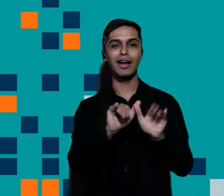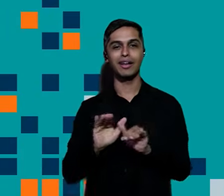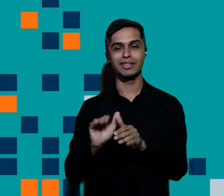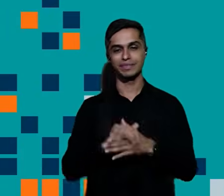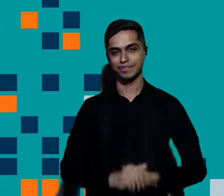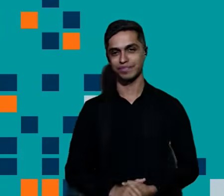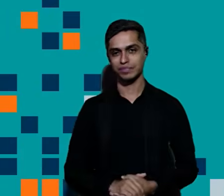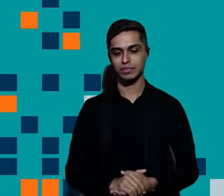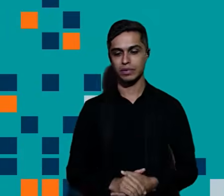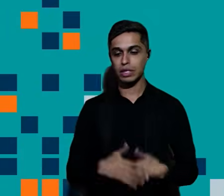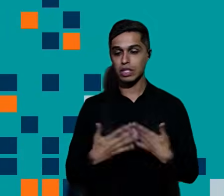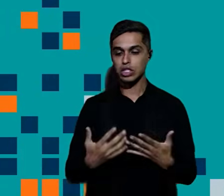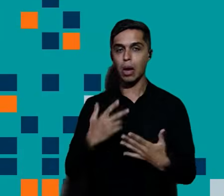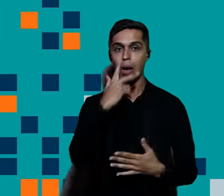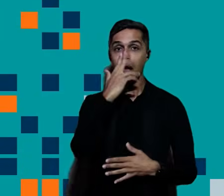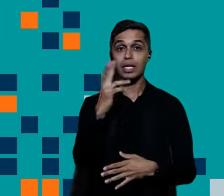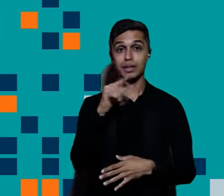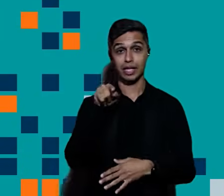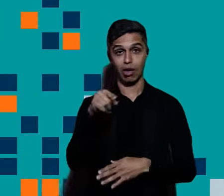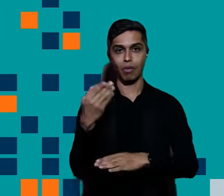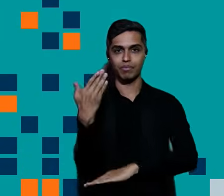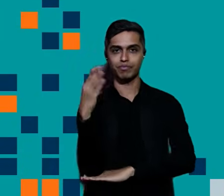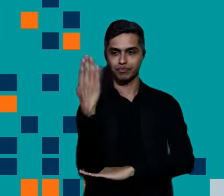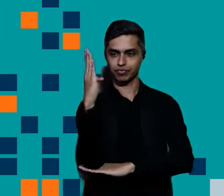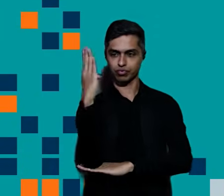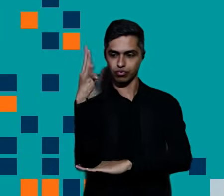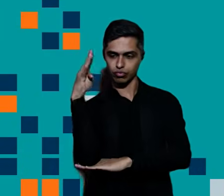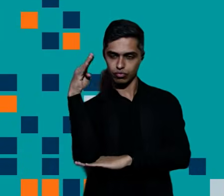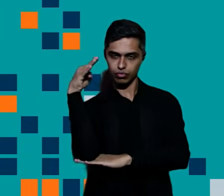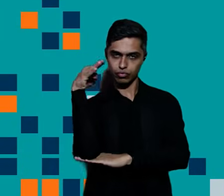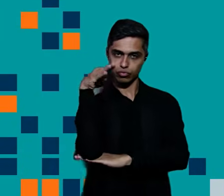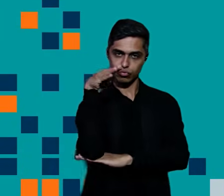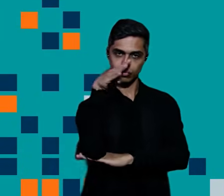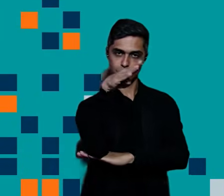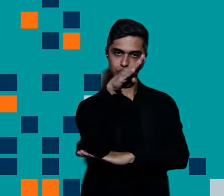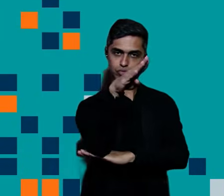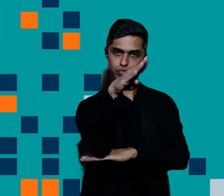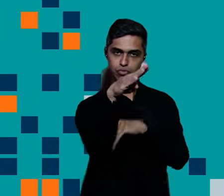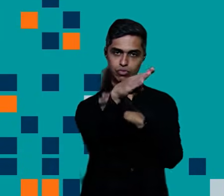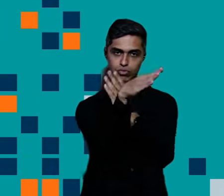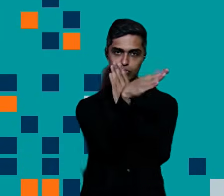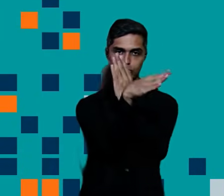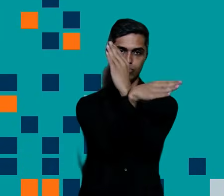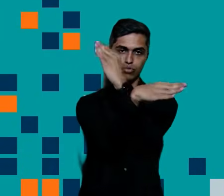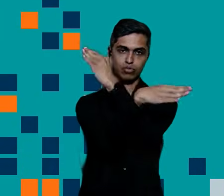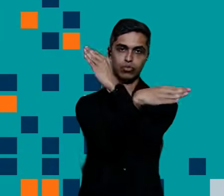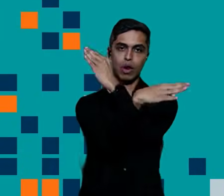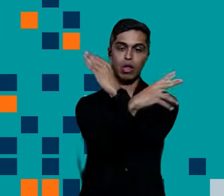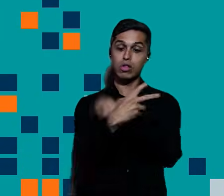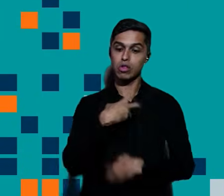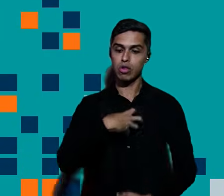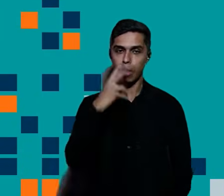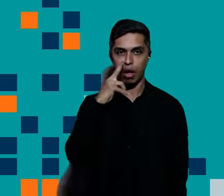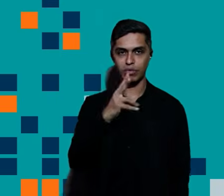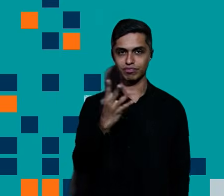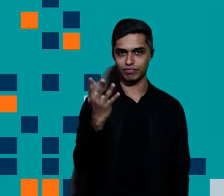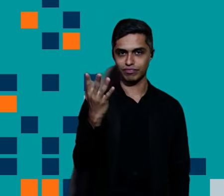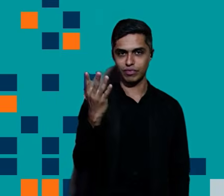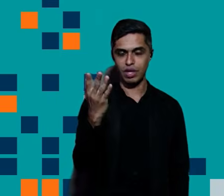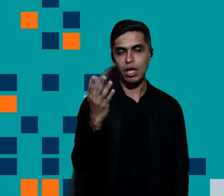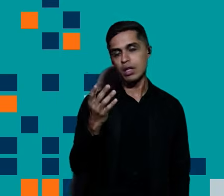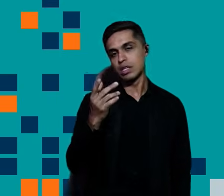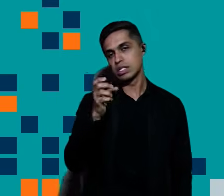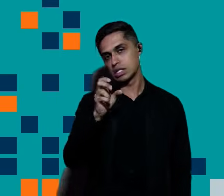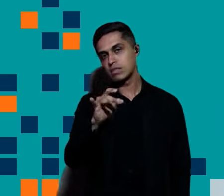create these plazas, these little cafes that when you're going for cancer treatment, you, your family, or otherwise,